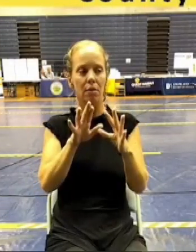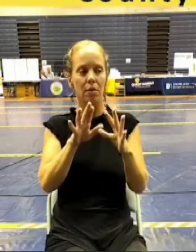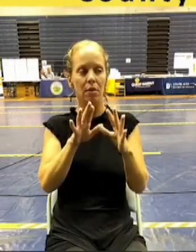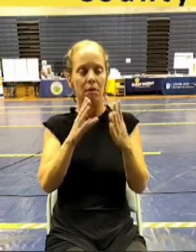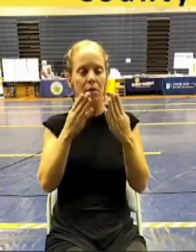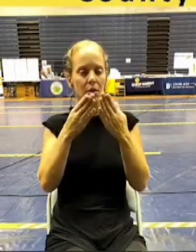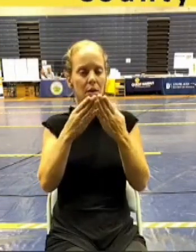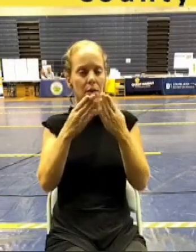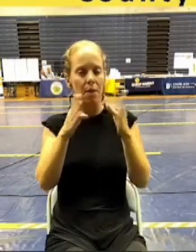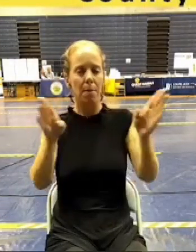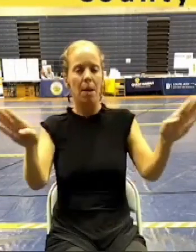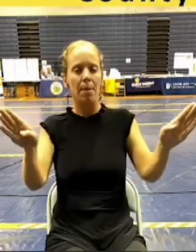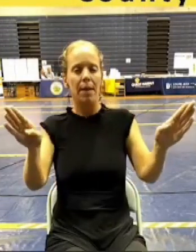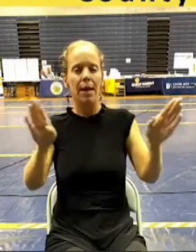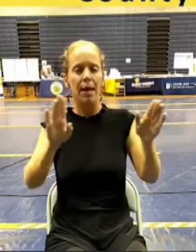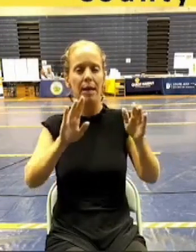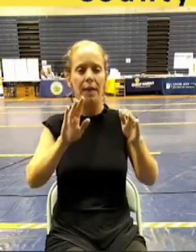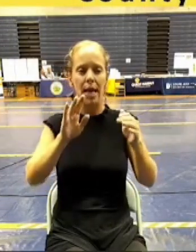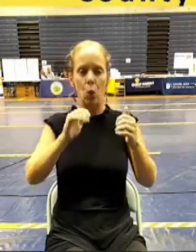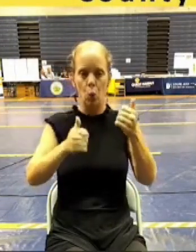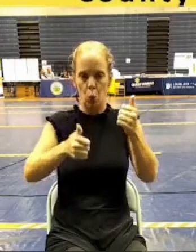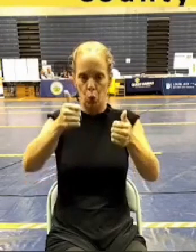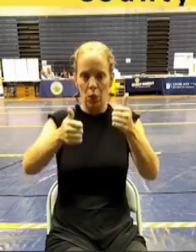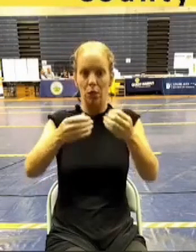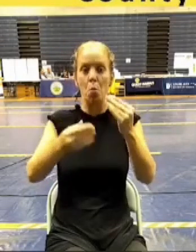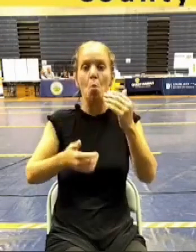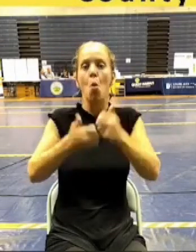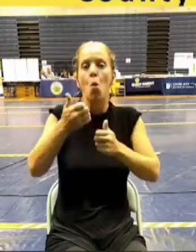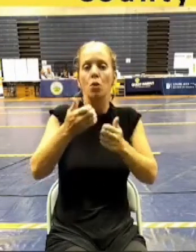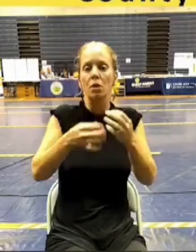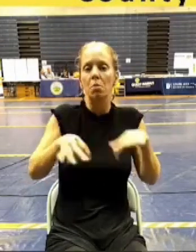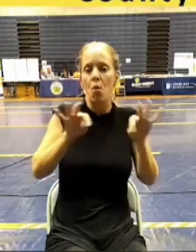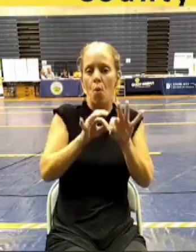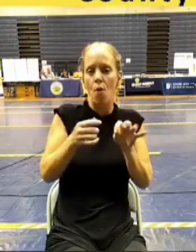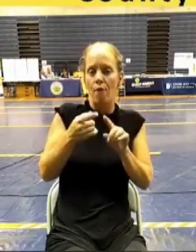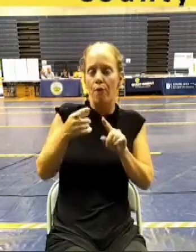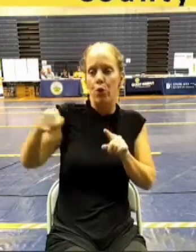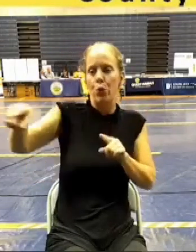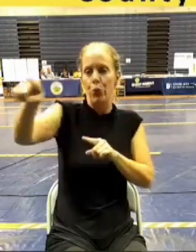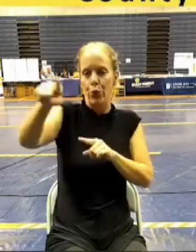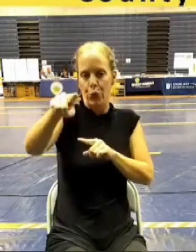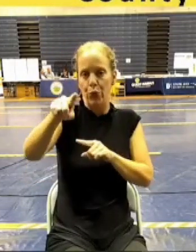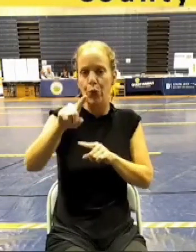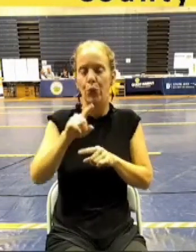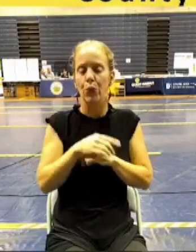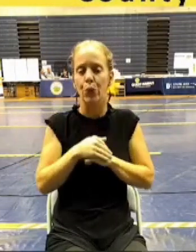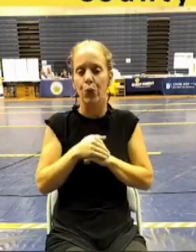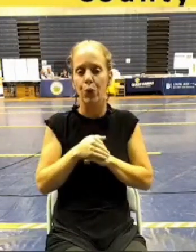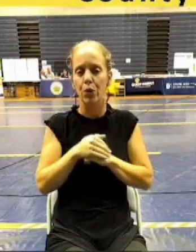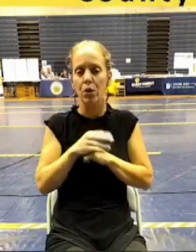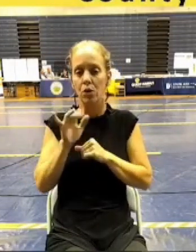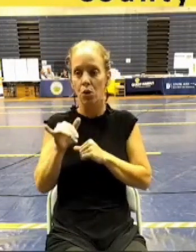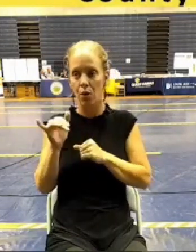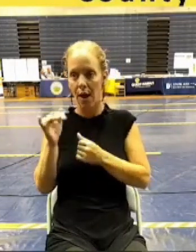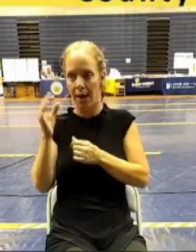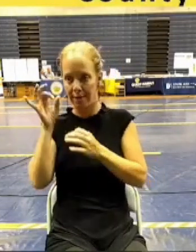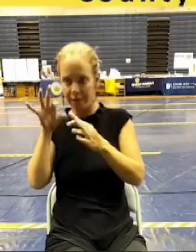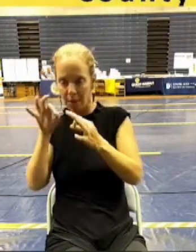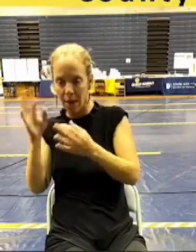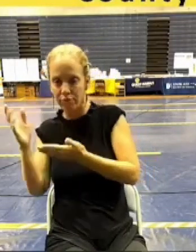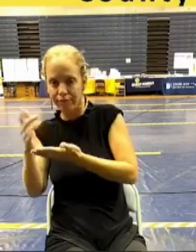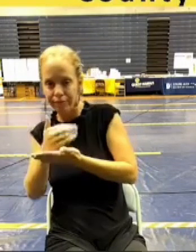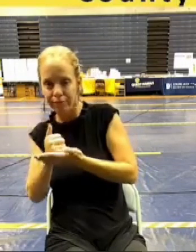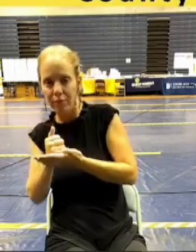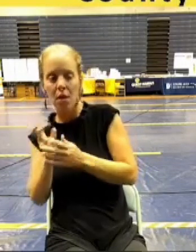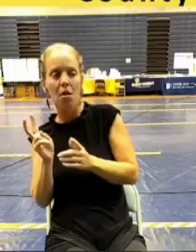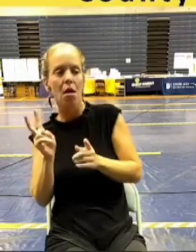different criteria of the different site. We take the input, we apply that to our criteria scoring